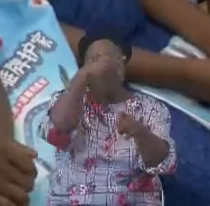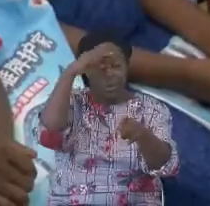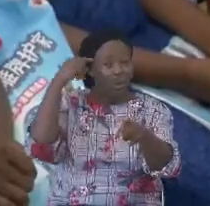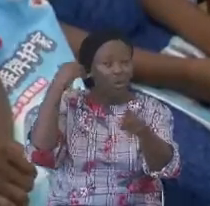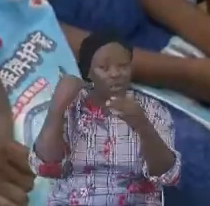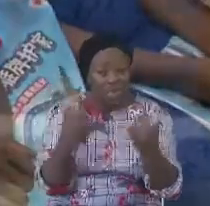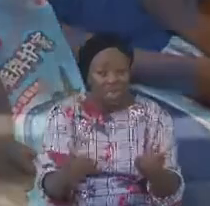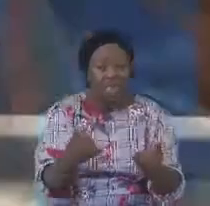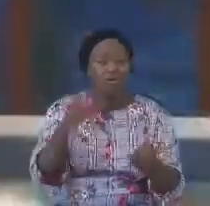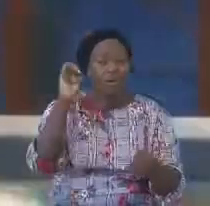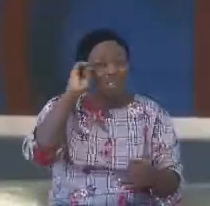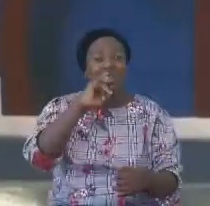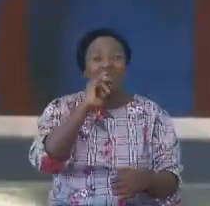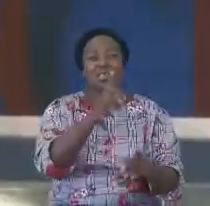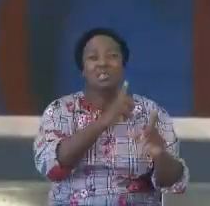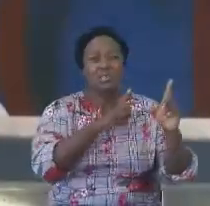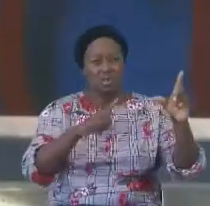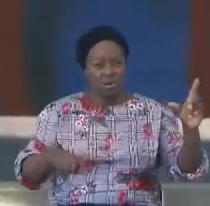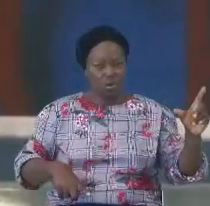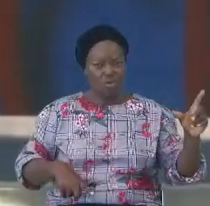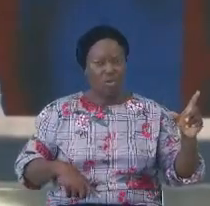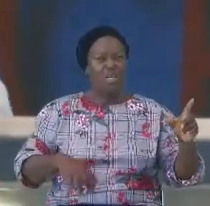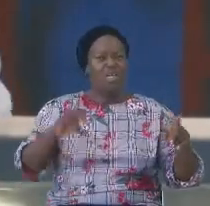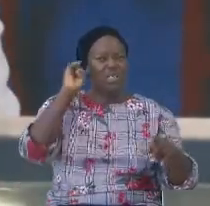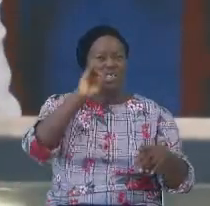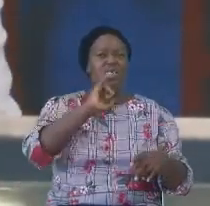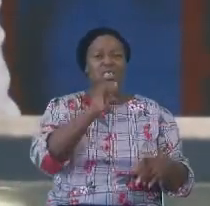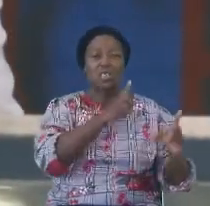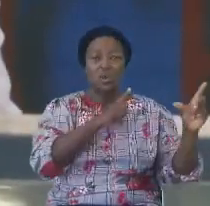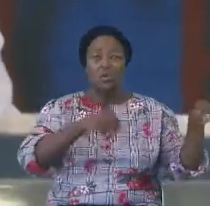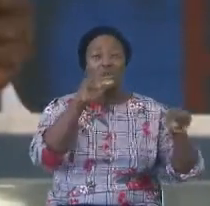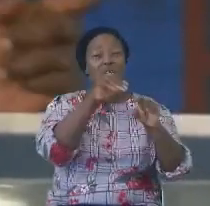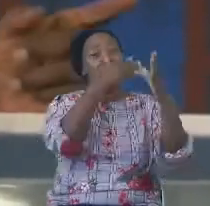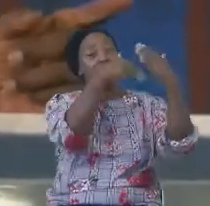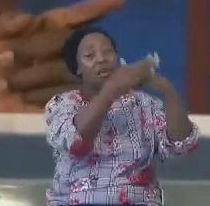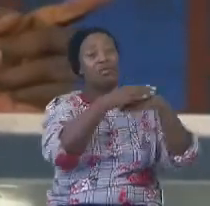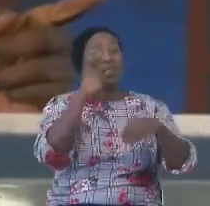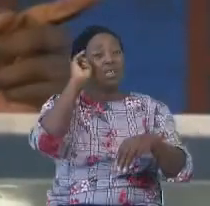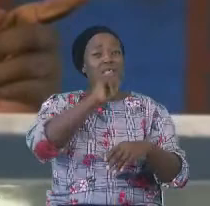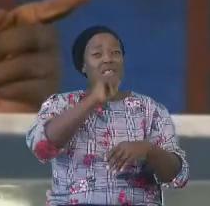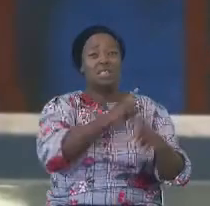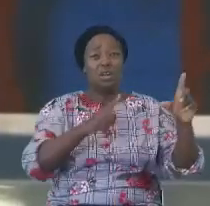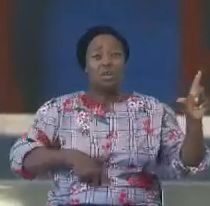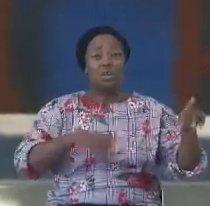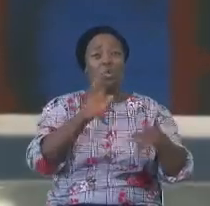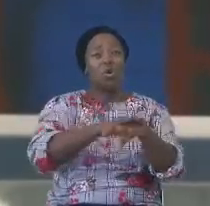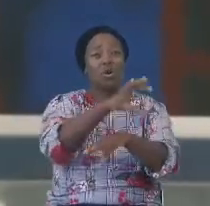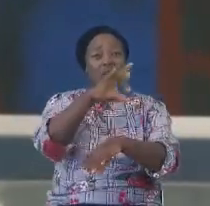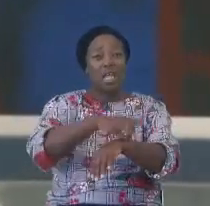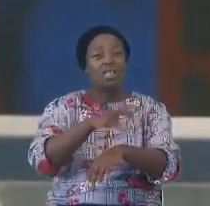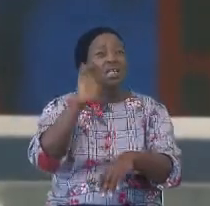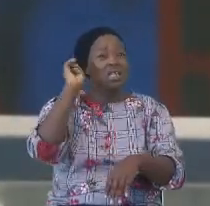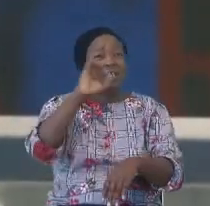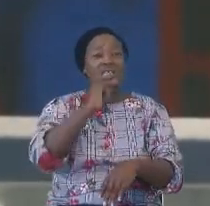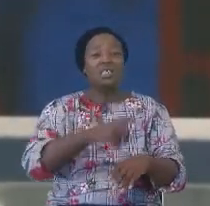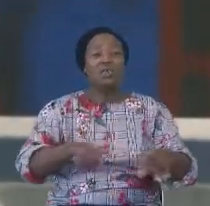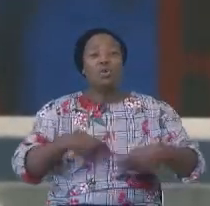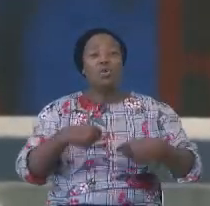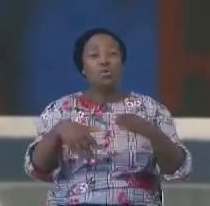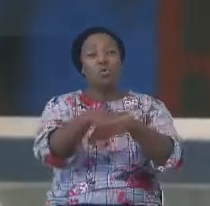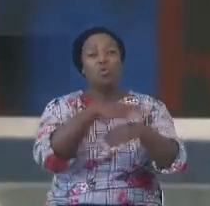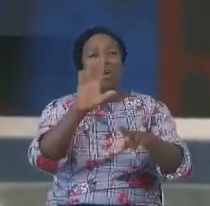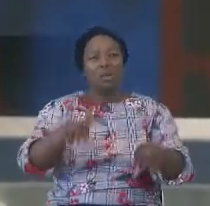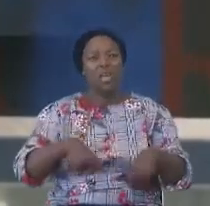take everything away from you, because now he is Lord. He's Lord in heaven,